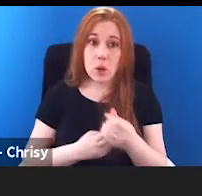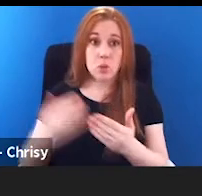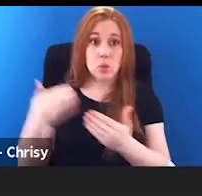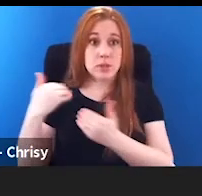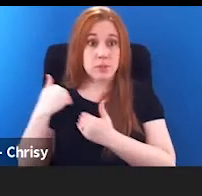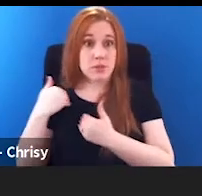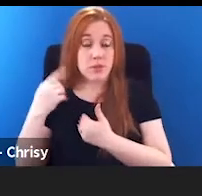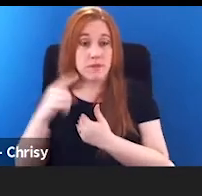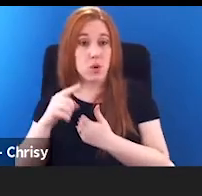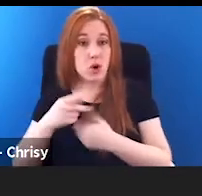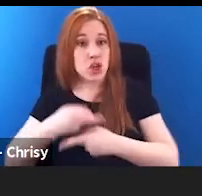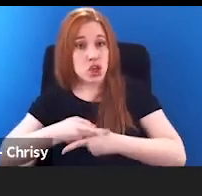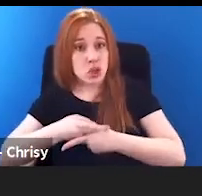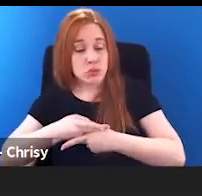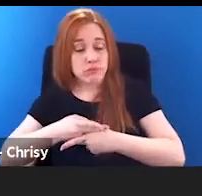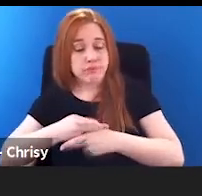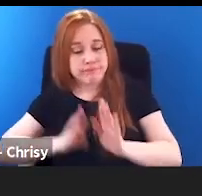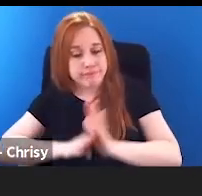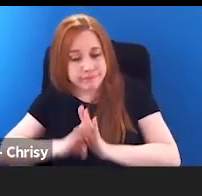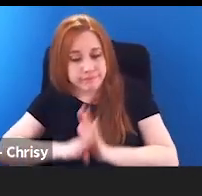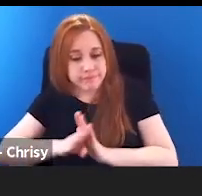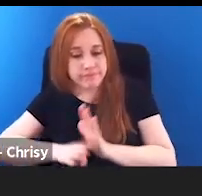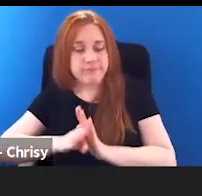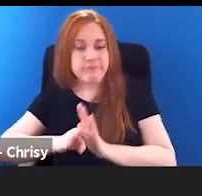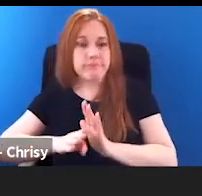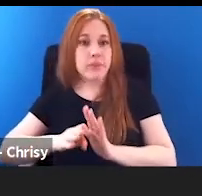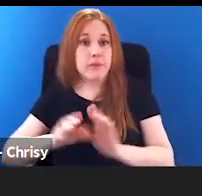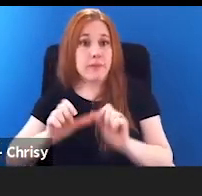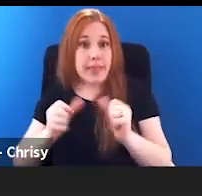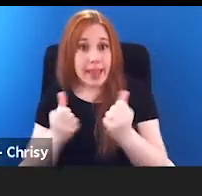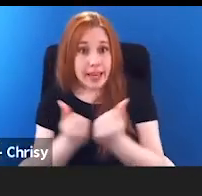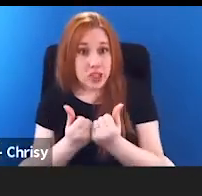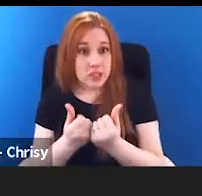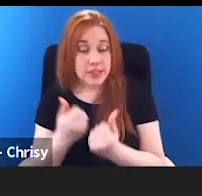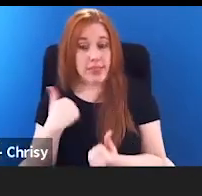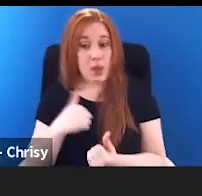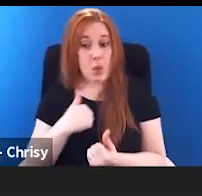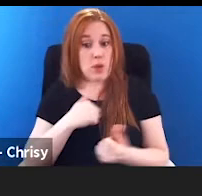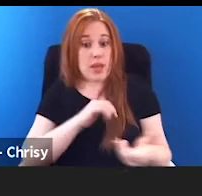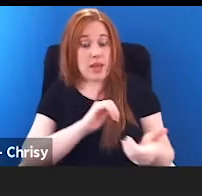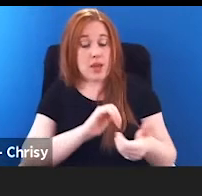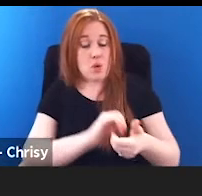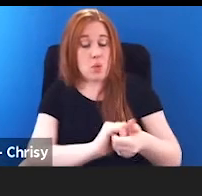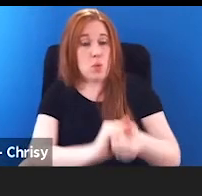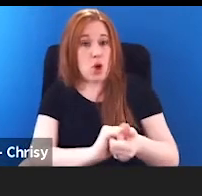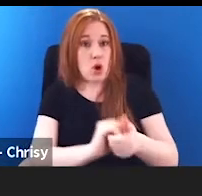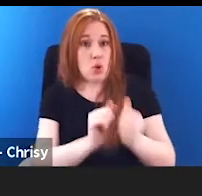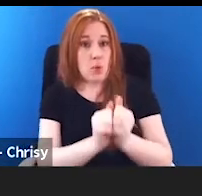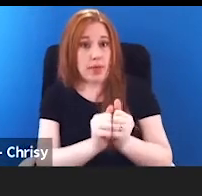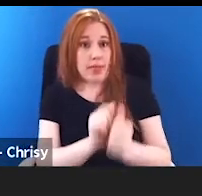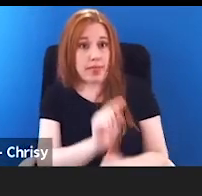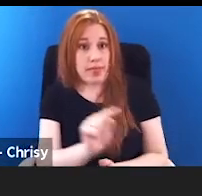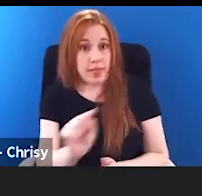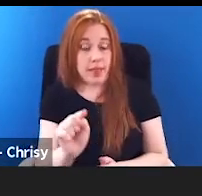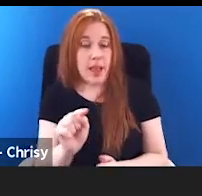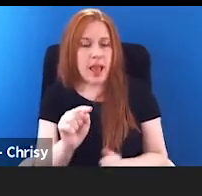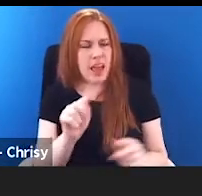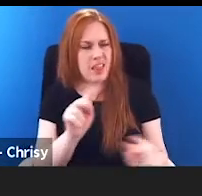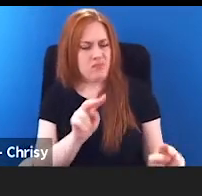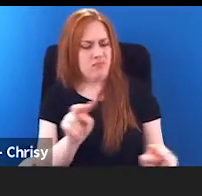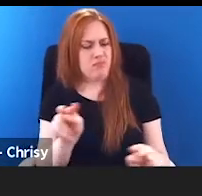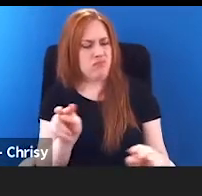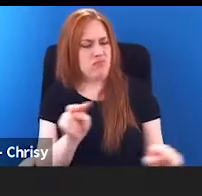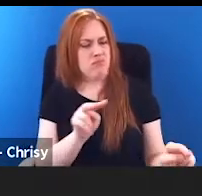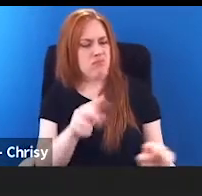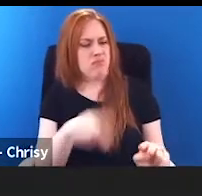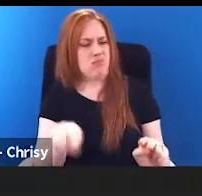for nurturing and developing the agencies that we work with, and really taking a look around those